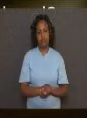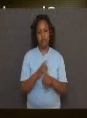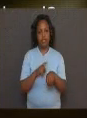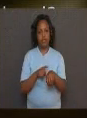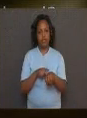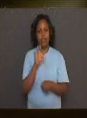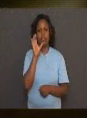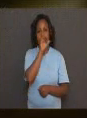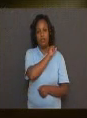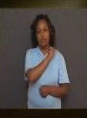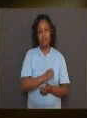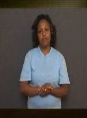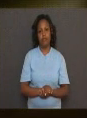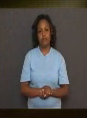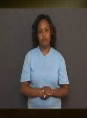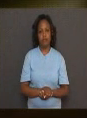Time's up!